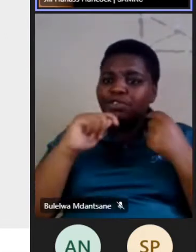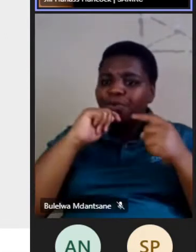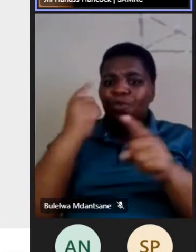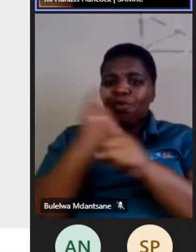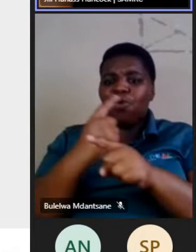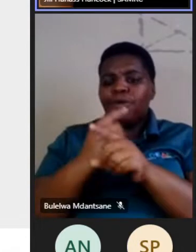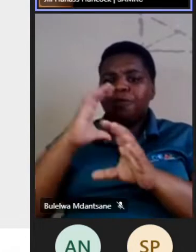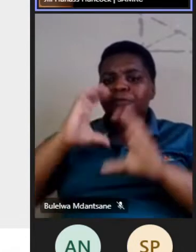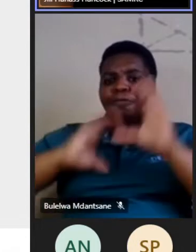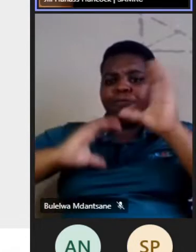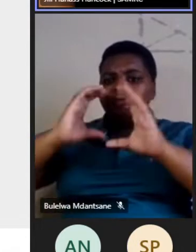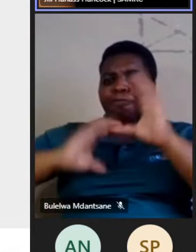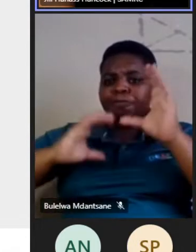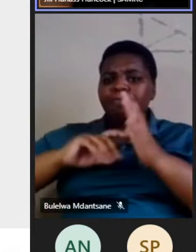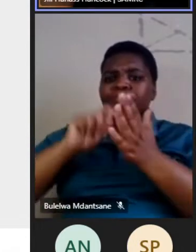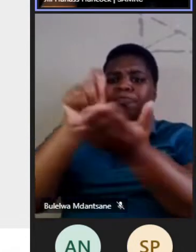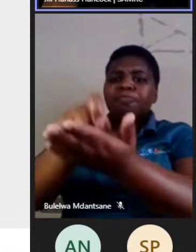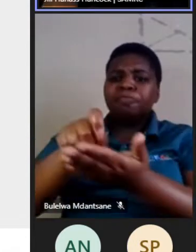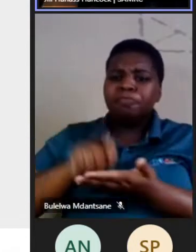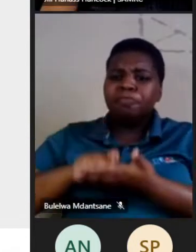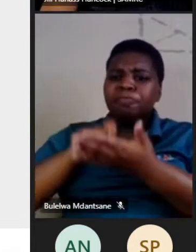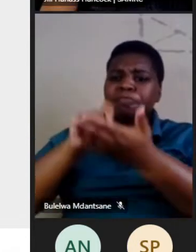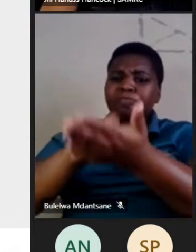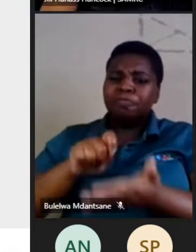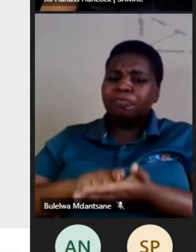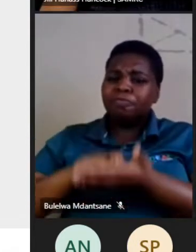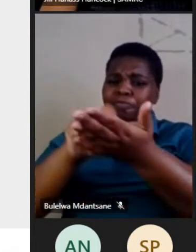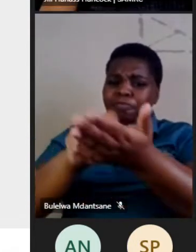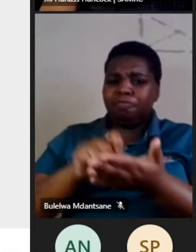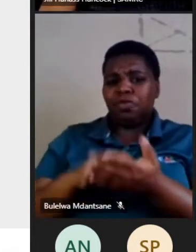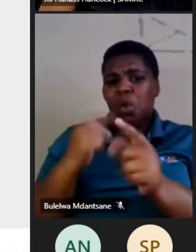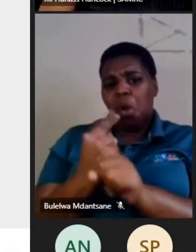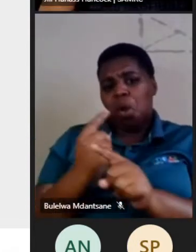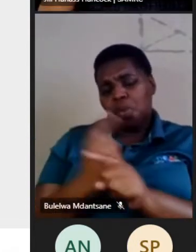We write on paper to communicate.